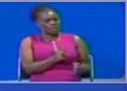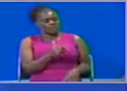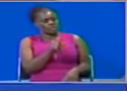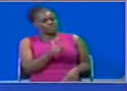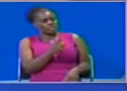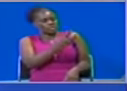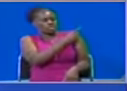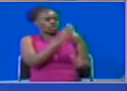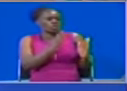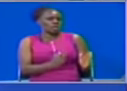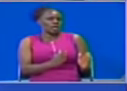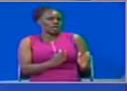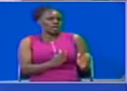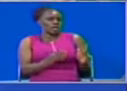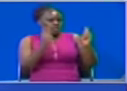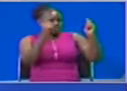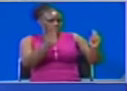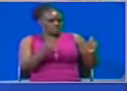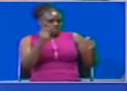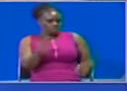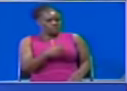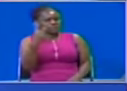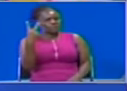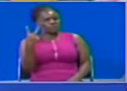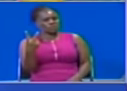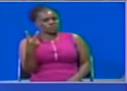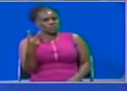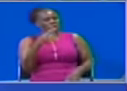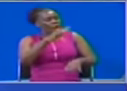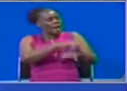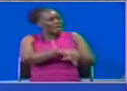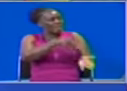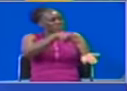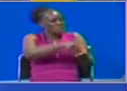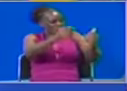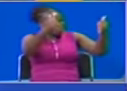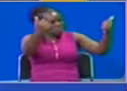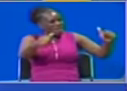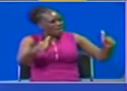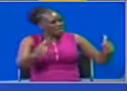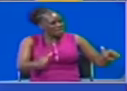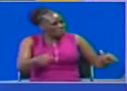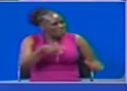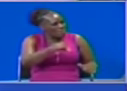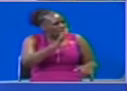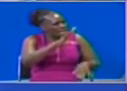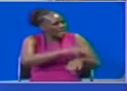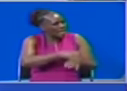very doctors who have been on strike for the last 2 months and have not received their salaries, where do we expect them to